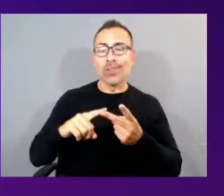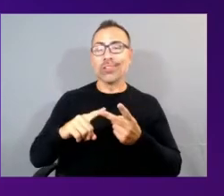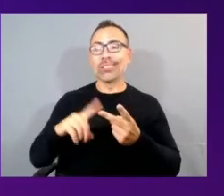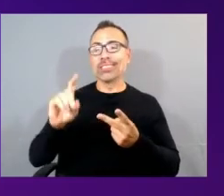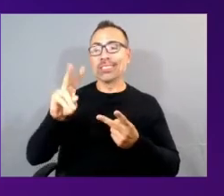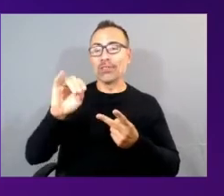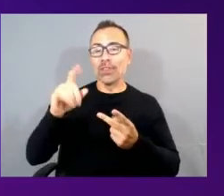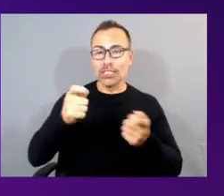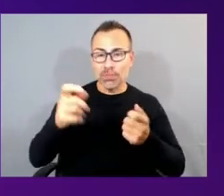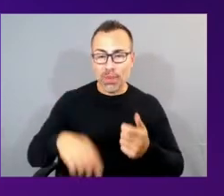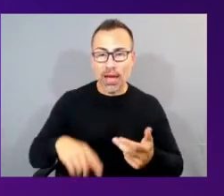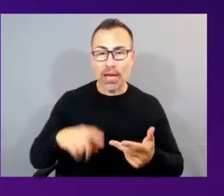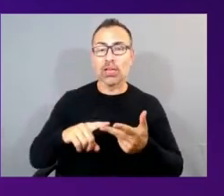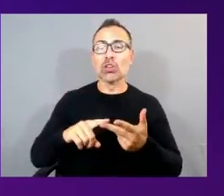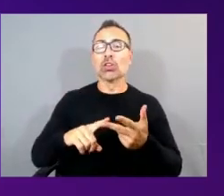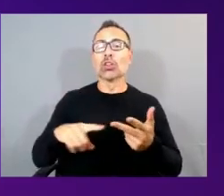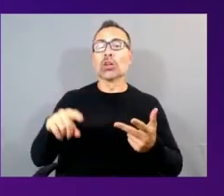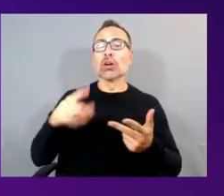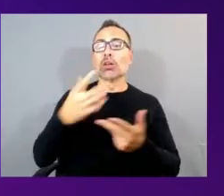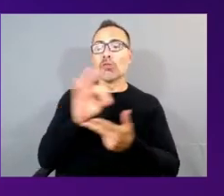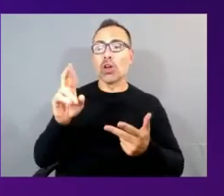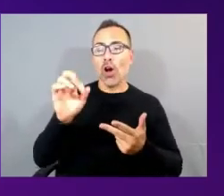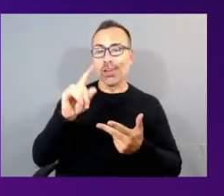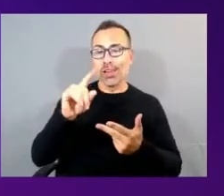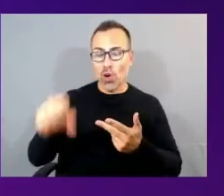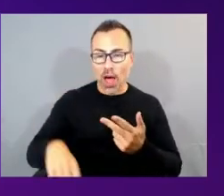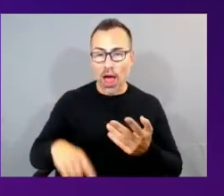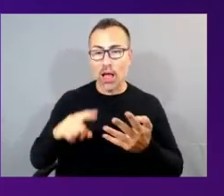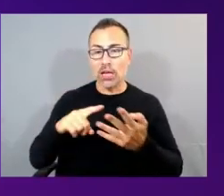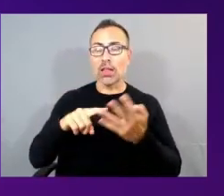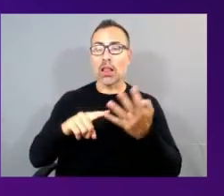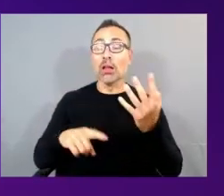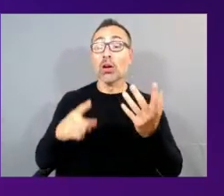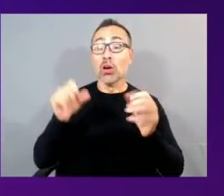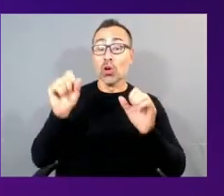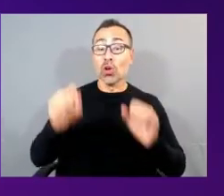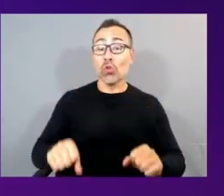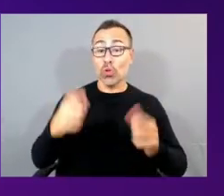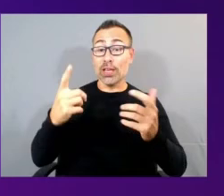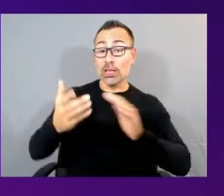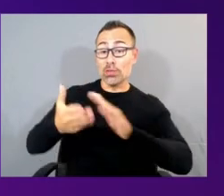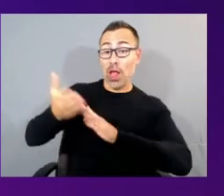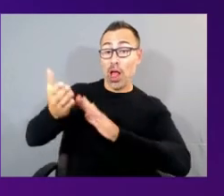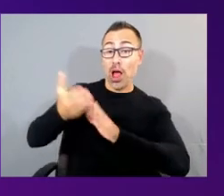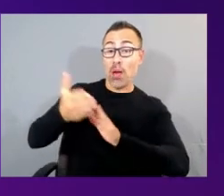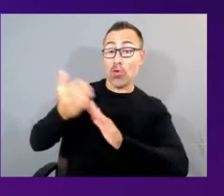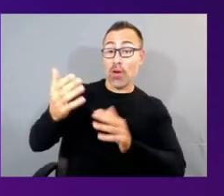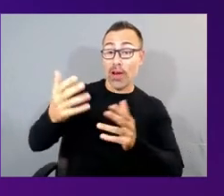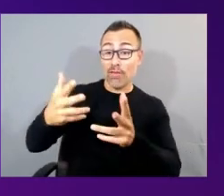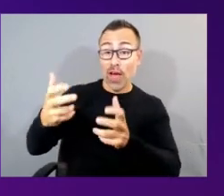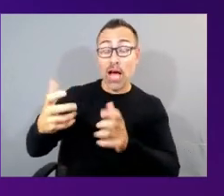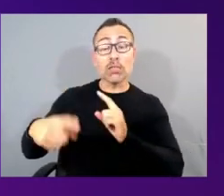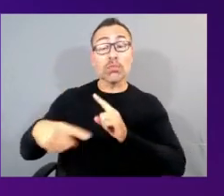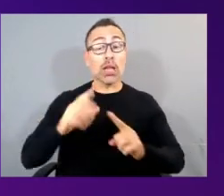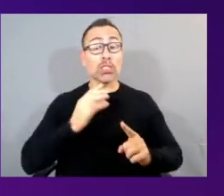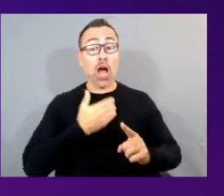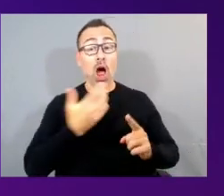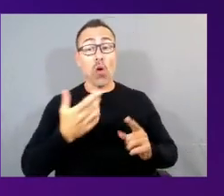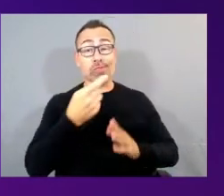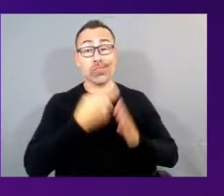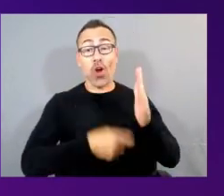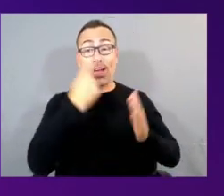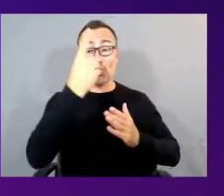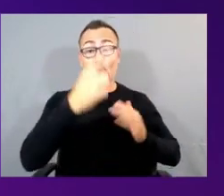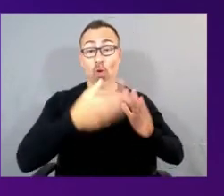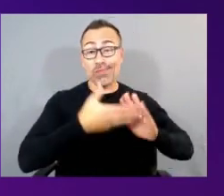LTS, I think we obviously can innovate fast, and also our running cost will be much, much lower. It's actually many years ago, I think almost